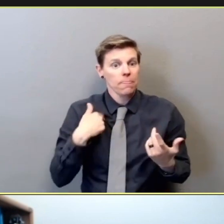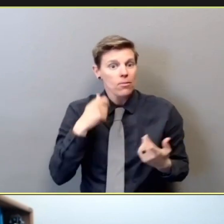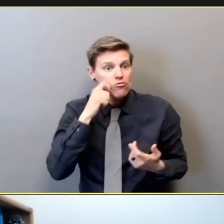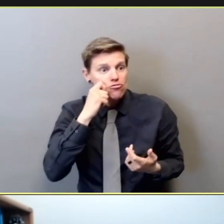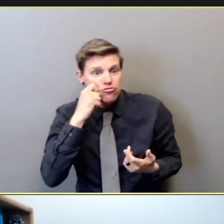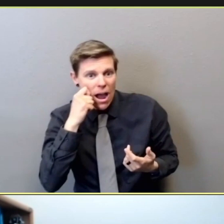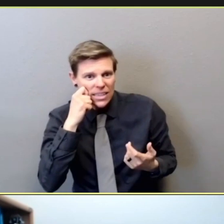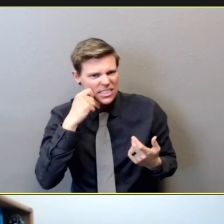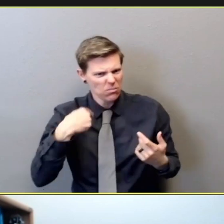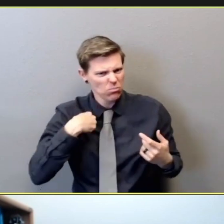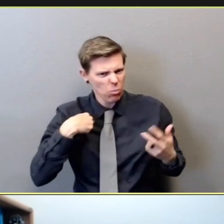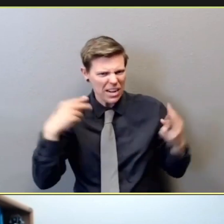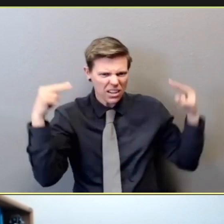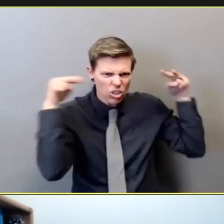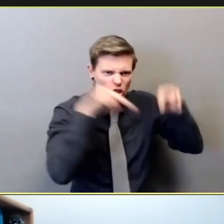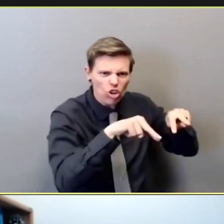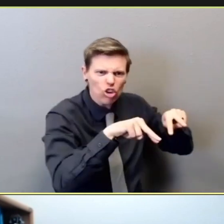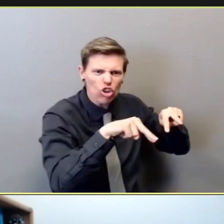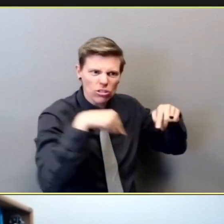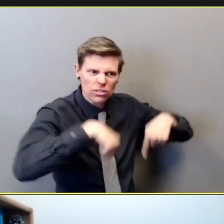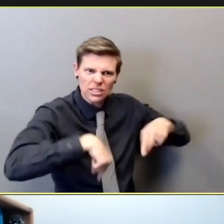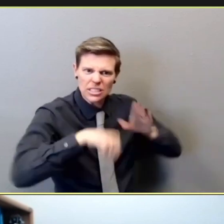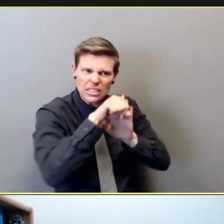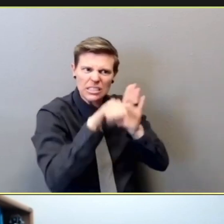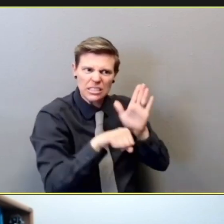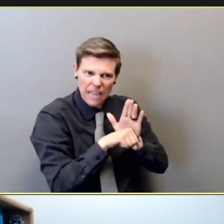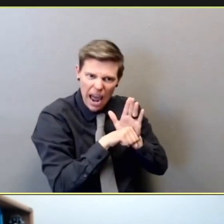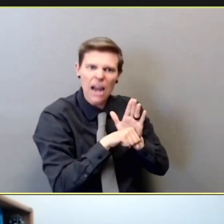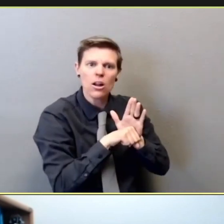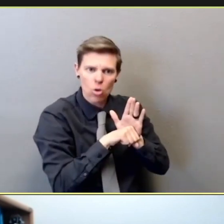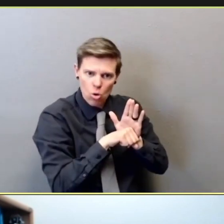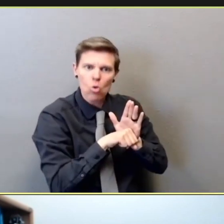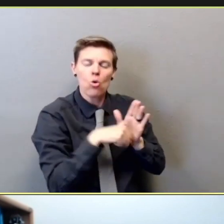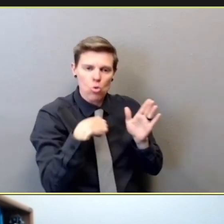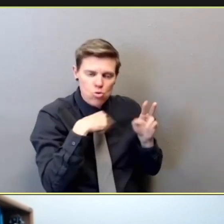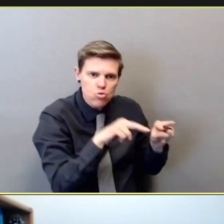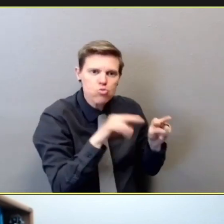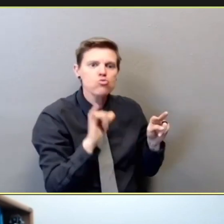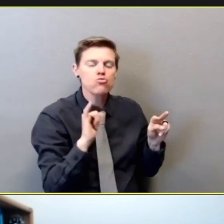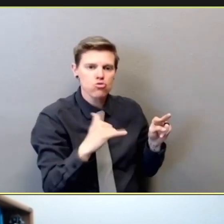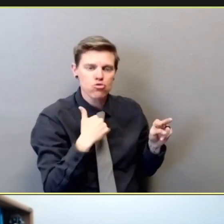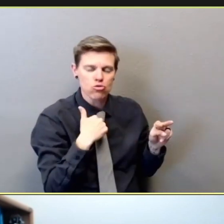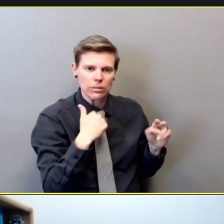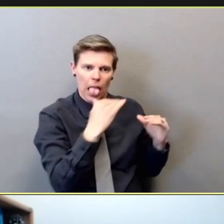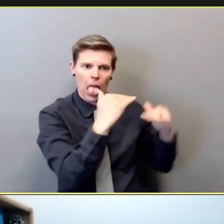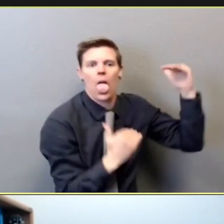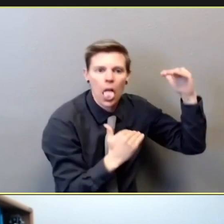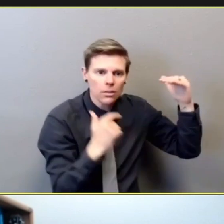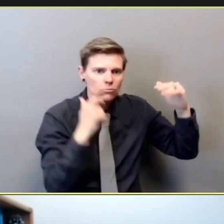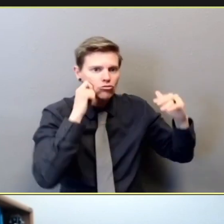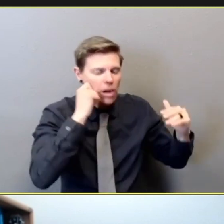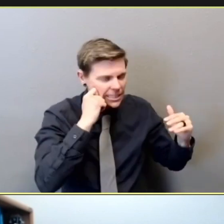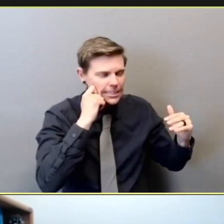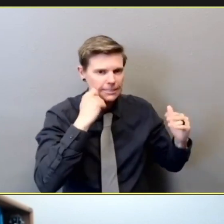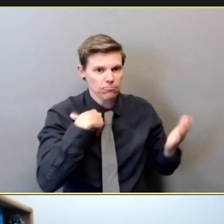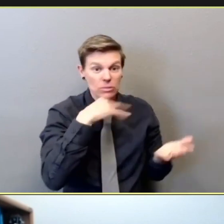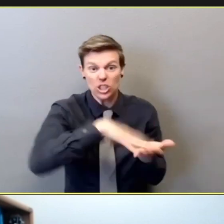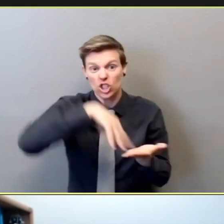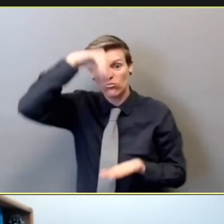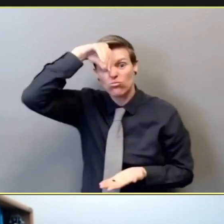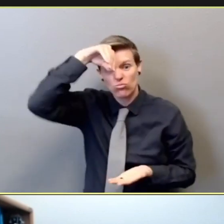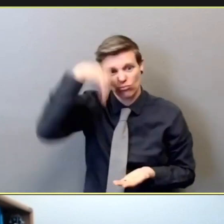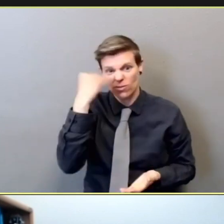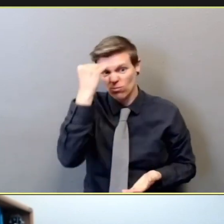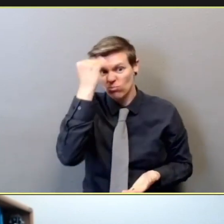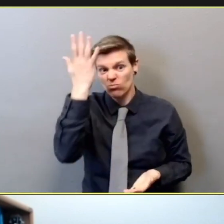we understand what we've learned from it, that we also use that to leverage the fact that we really do need to provide more